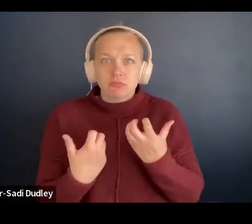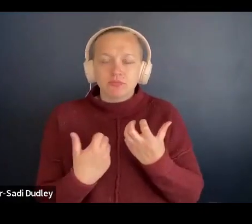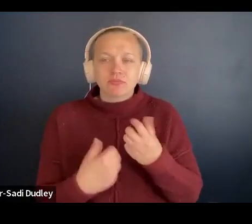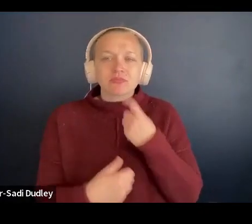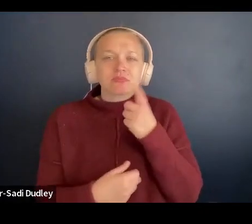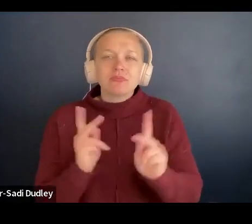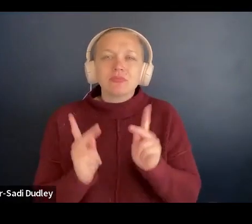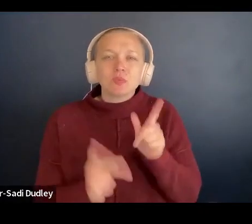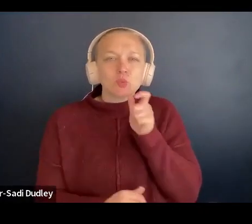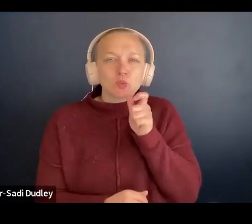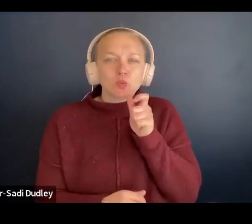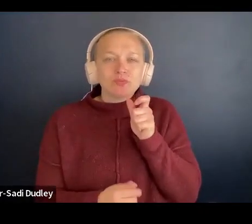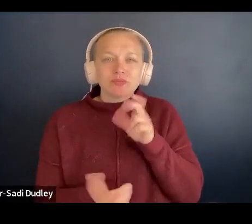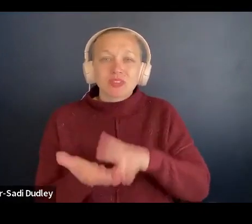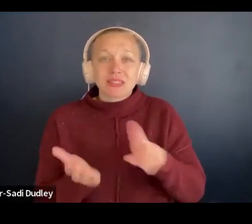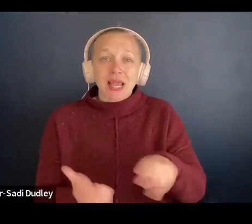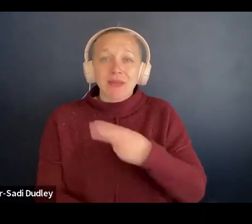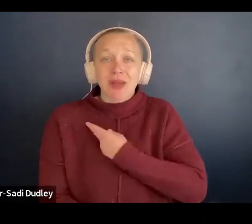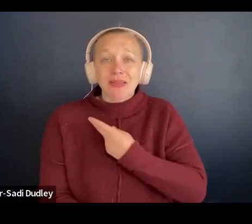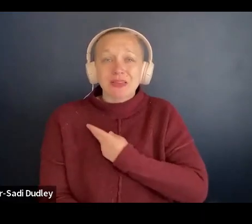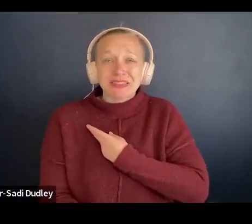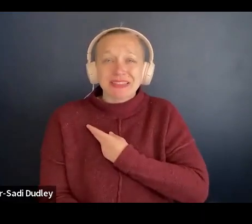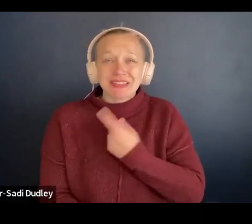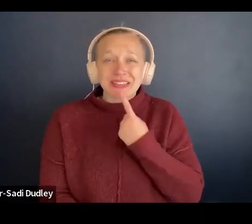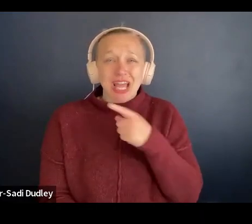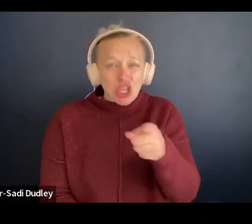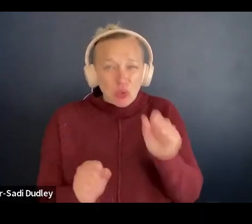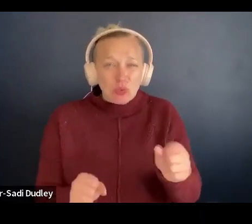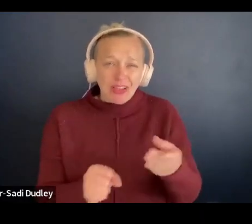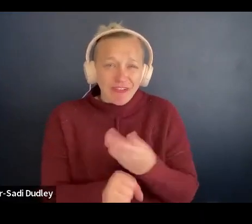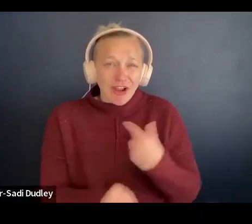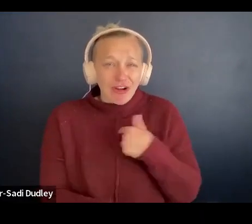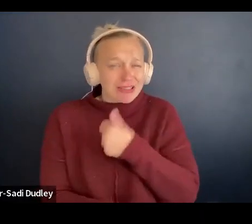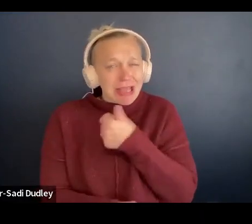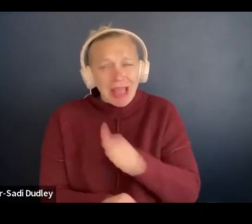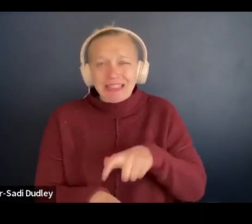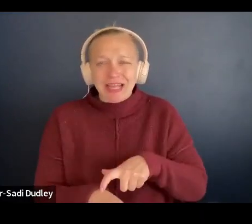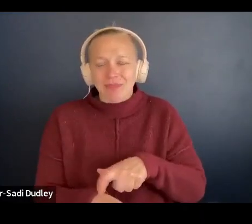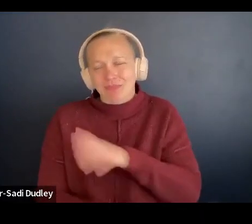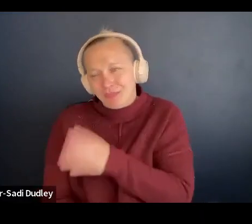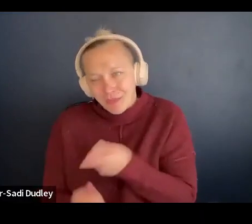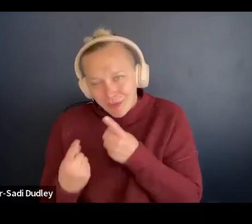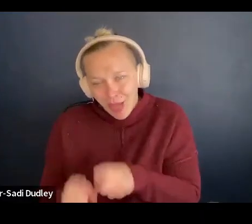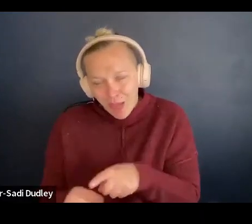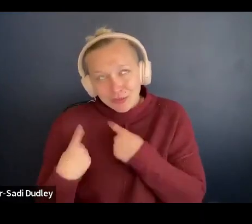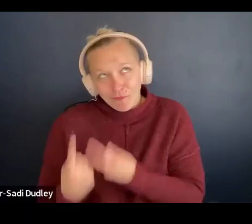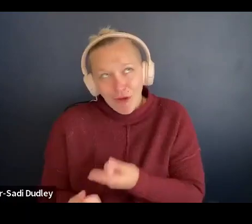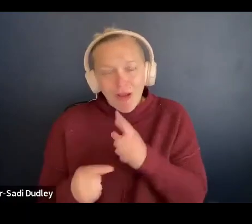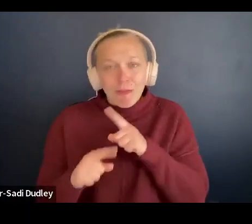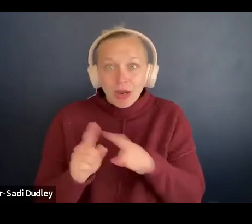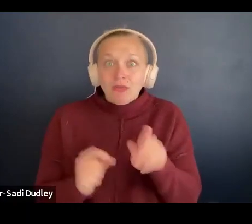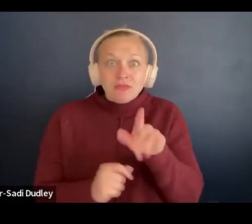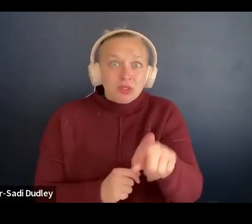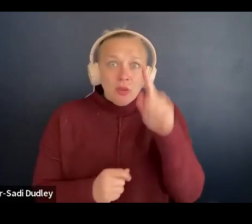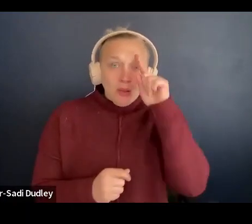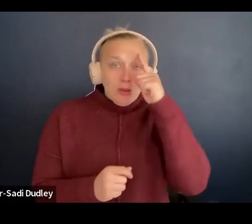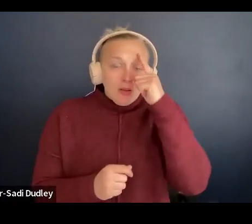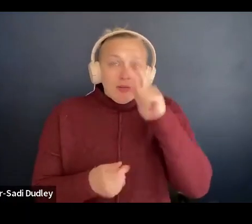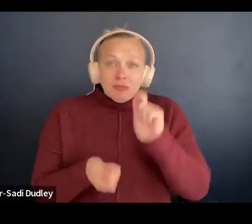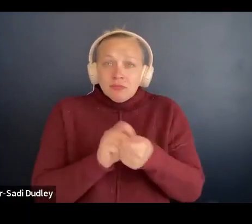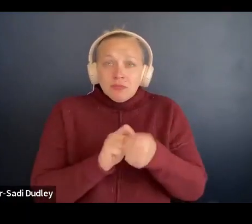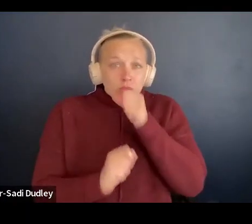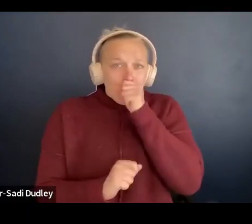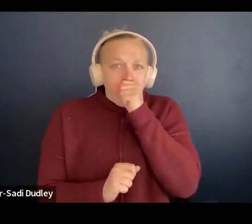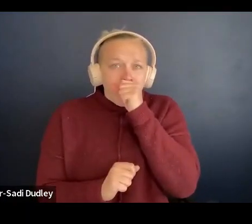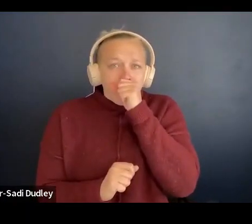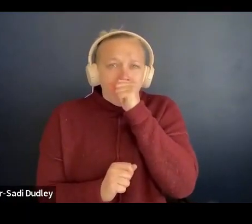when they sign on to hospice, you can fire us at any time. Well, we haven't had that happen yet, but if somebody changes their mind and wants to go another direction, you can absolutely